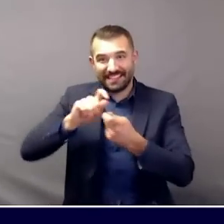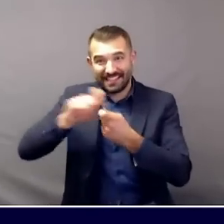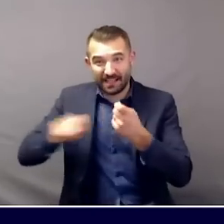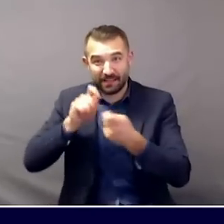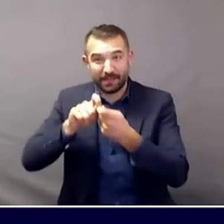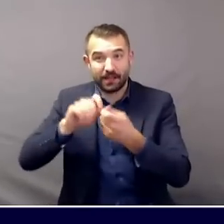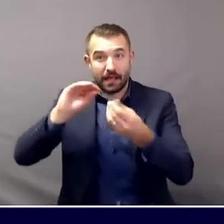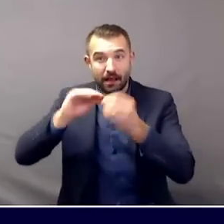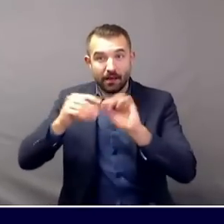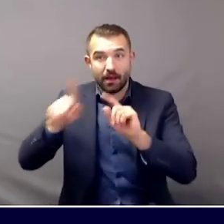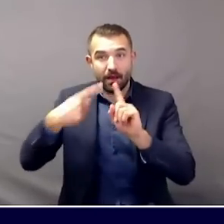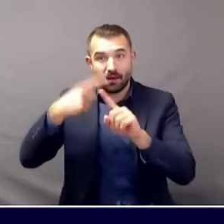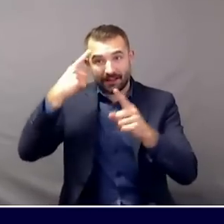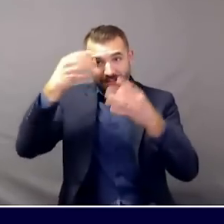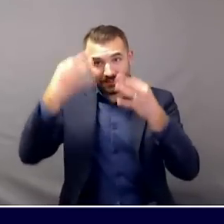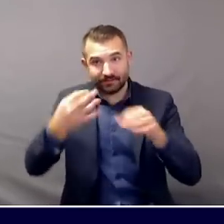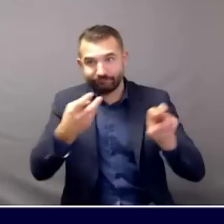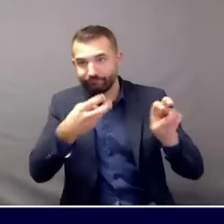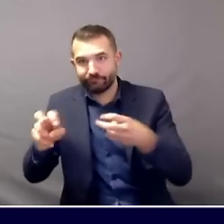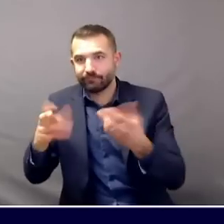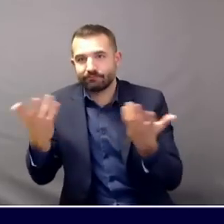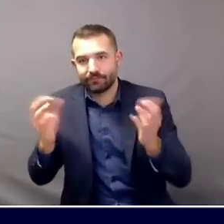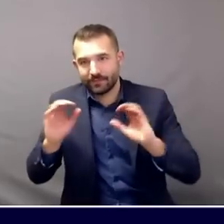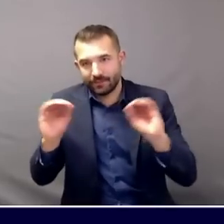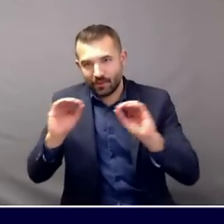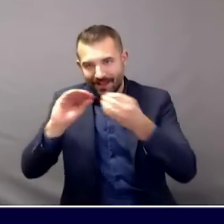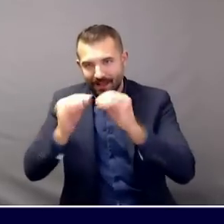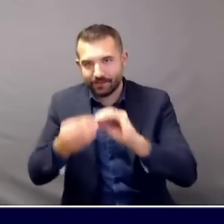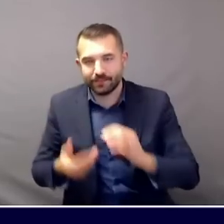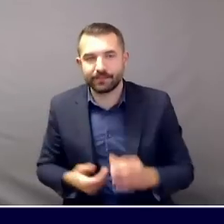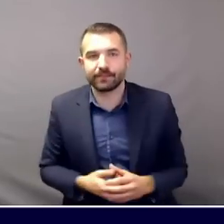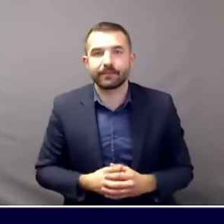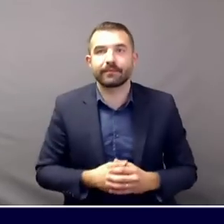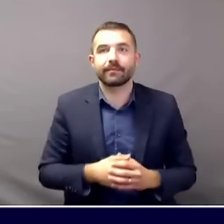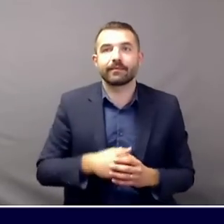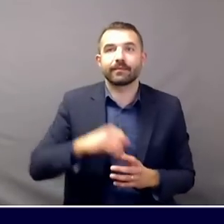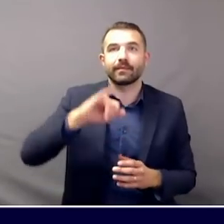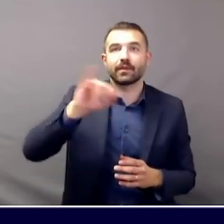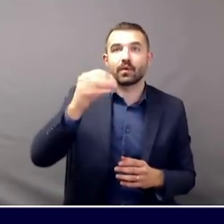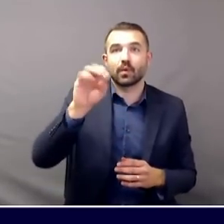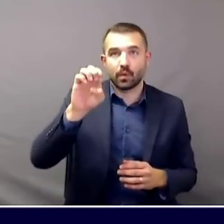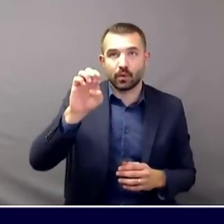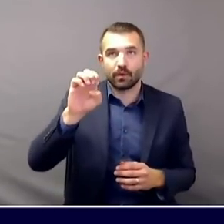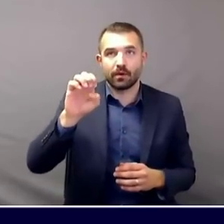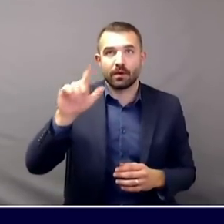thanks. I'm going to turn it over to Joe Lawler next.